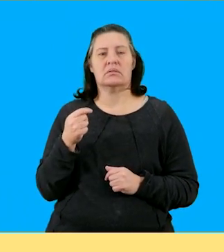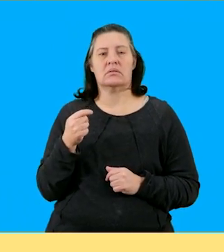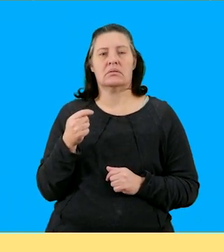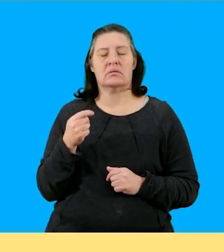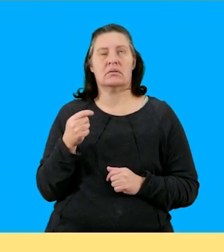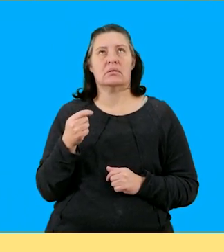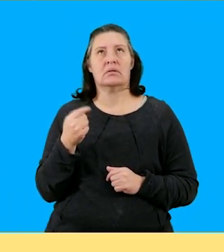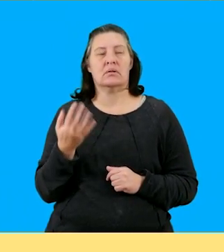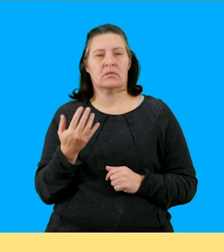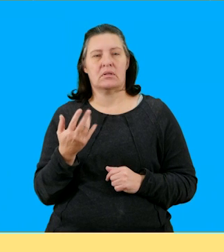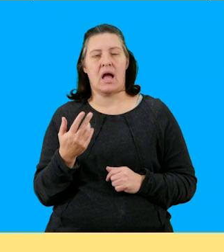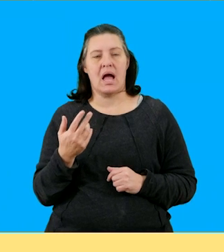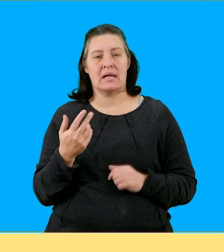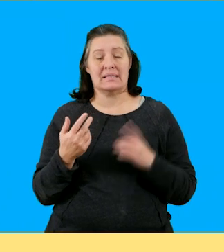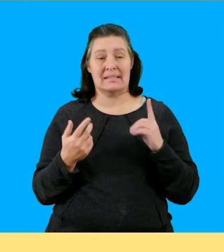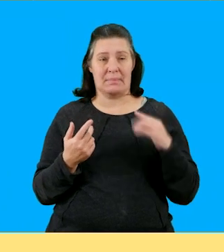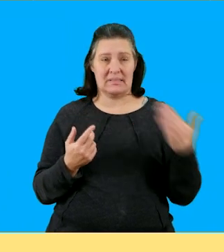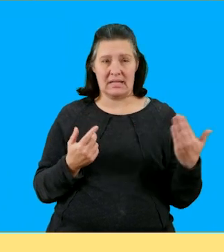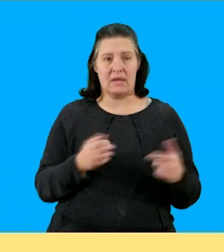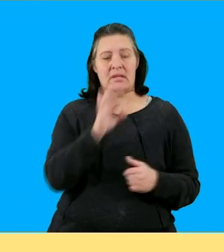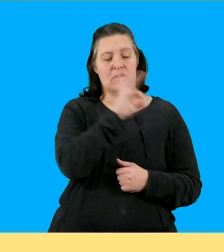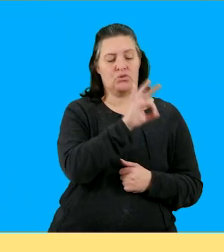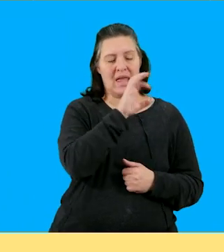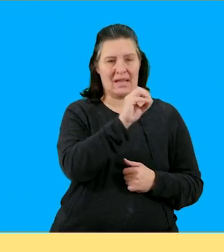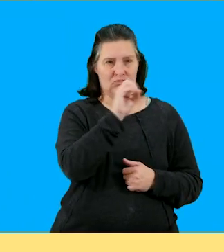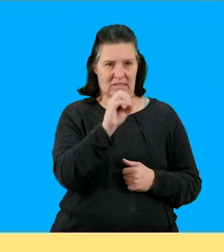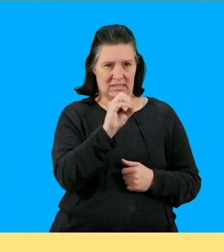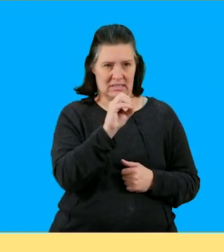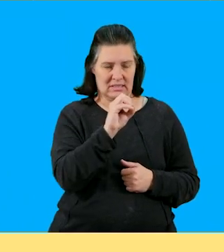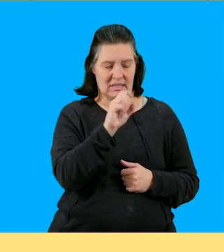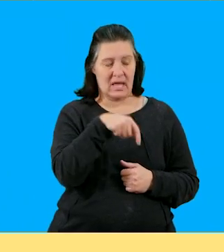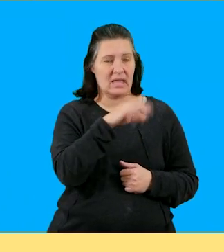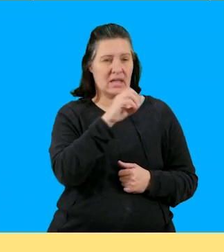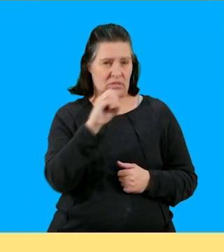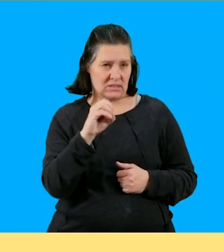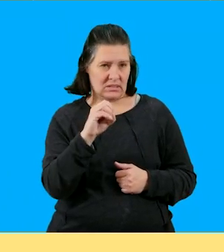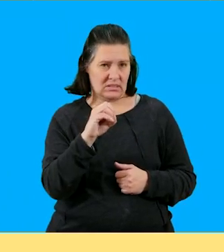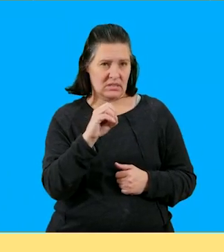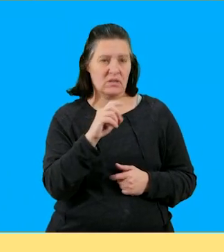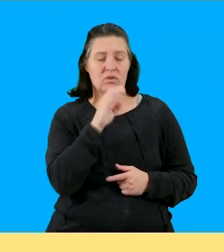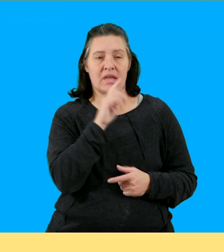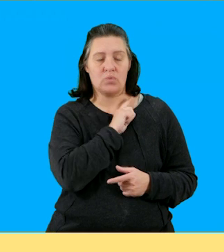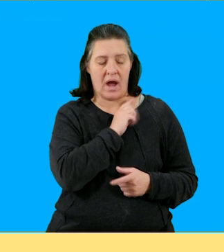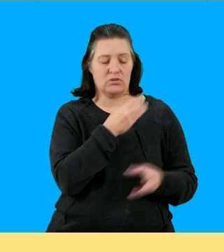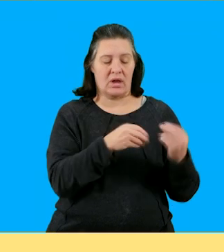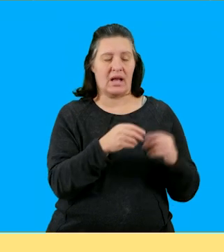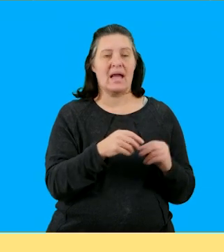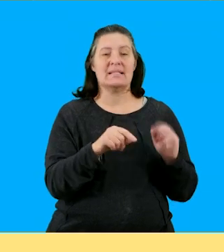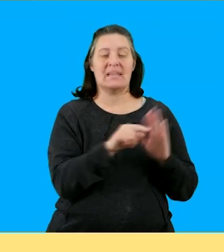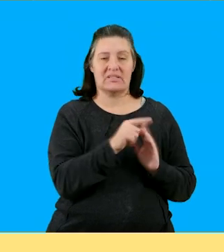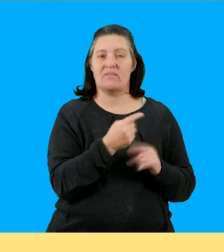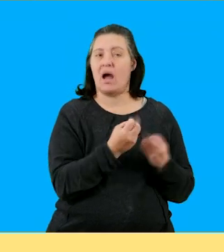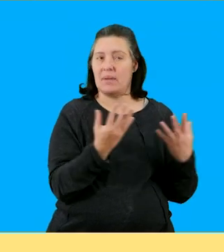is the debit side. So here's 300. You're going to have 300. And therefore, we end up with a trading